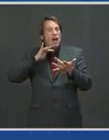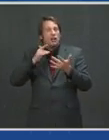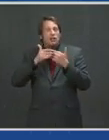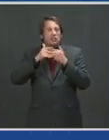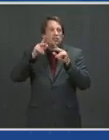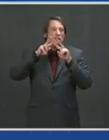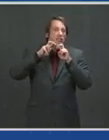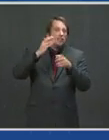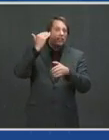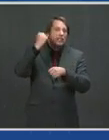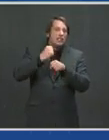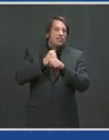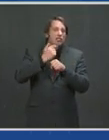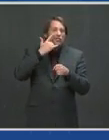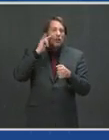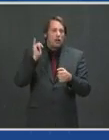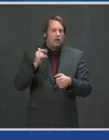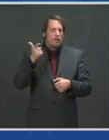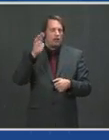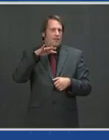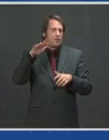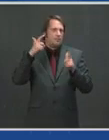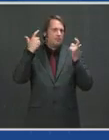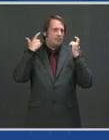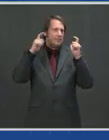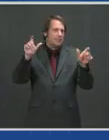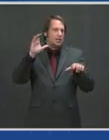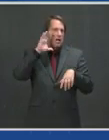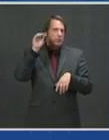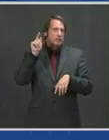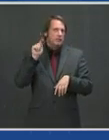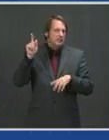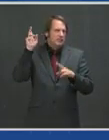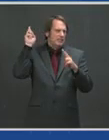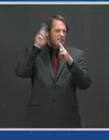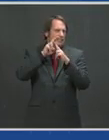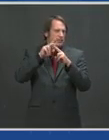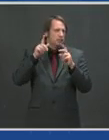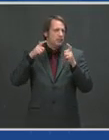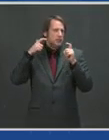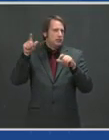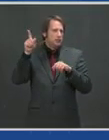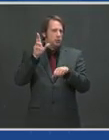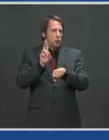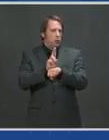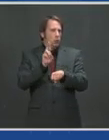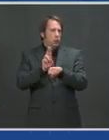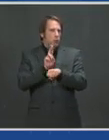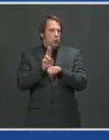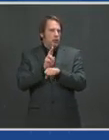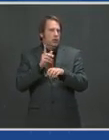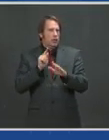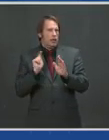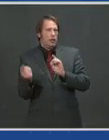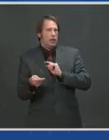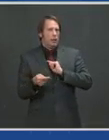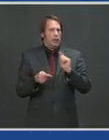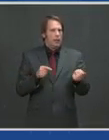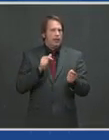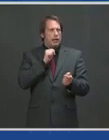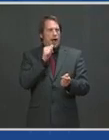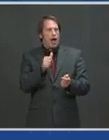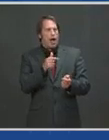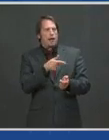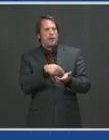our largest corporations use the various loopholes to pay zero federal income tax